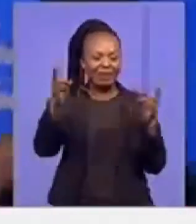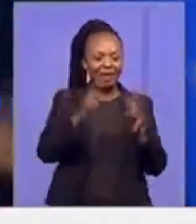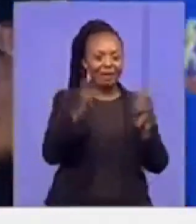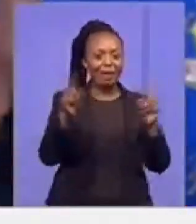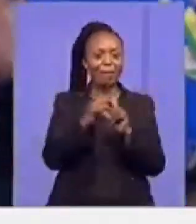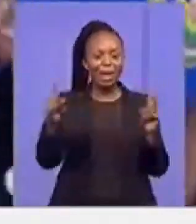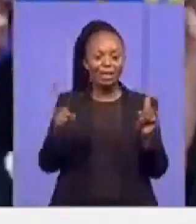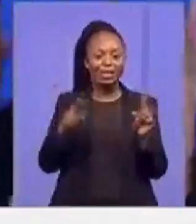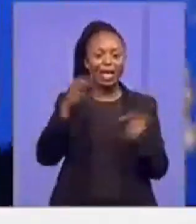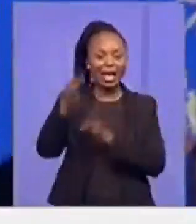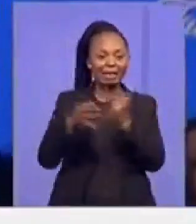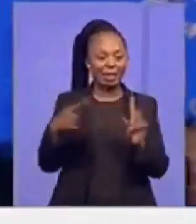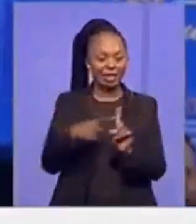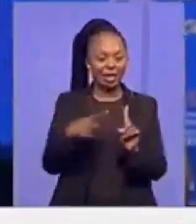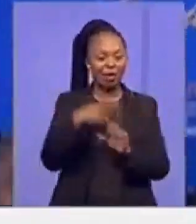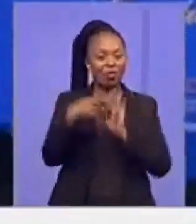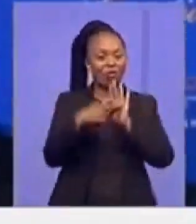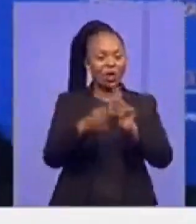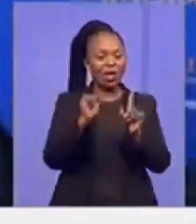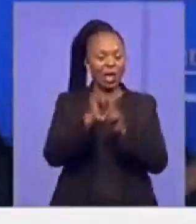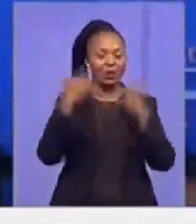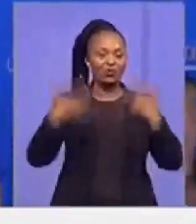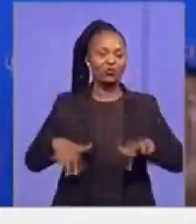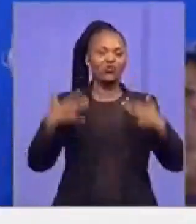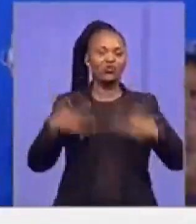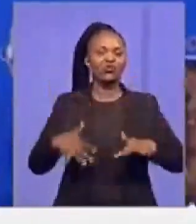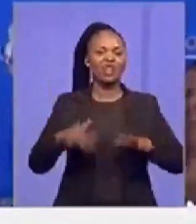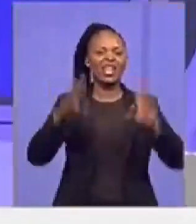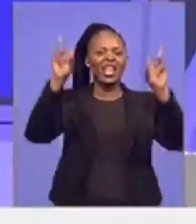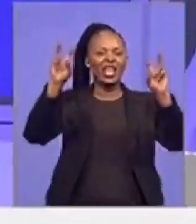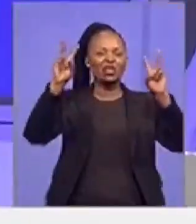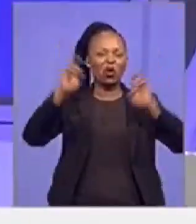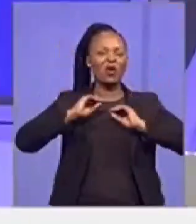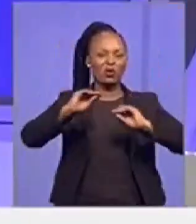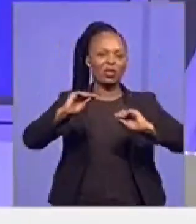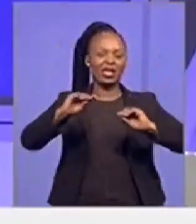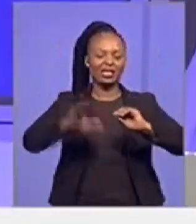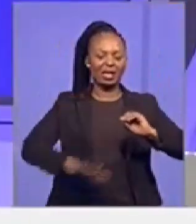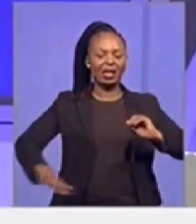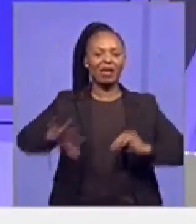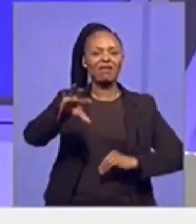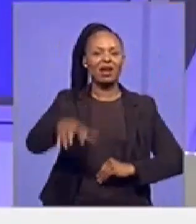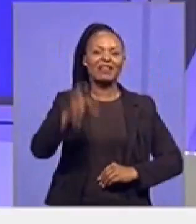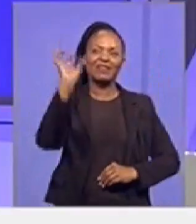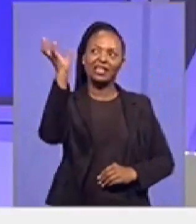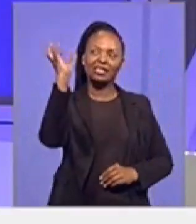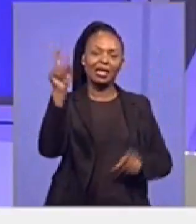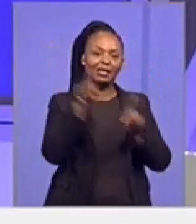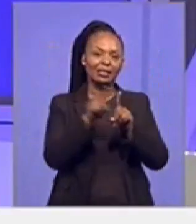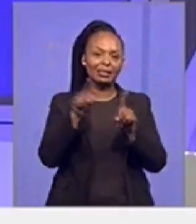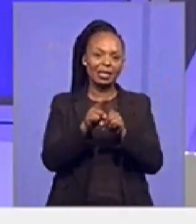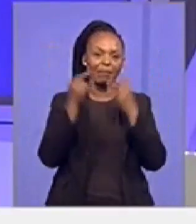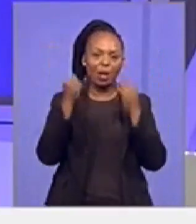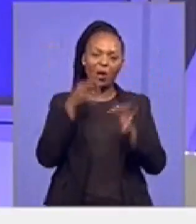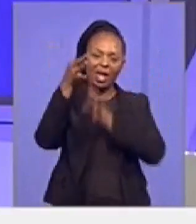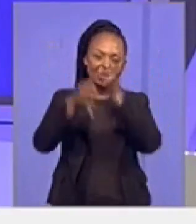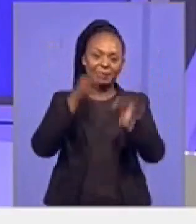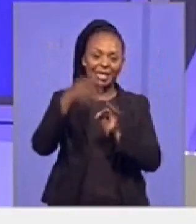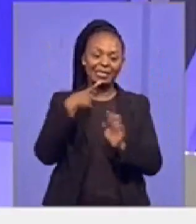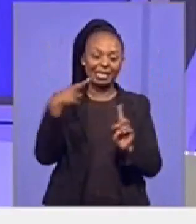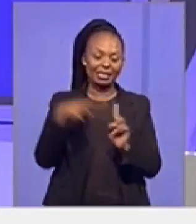bone seabo sa hae haholo thutong ka hare ho province ya Free State ebile ba bua hape le ka hore ke e mong